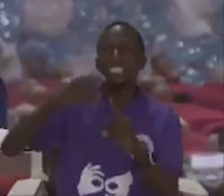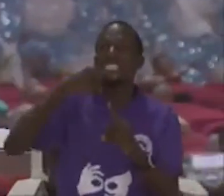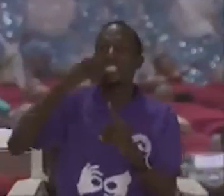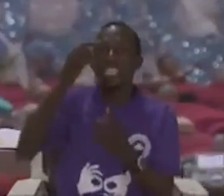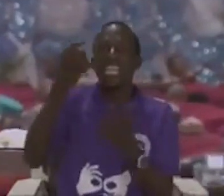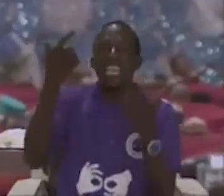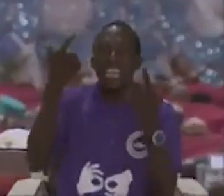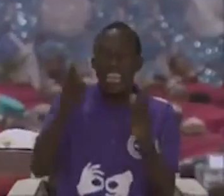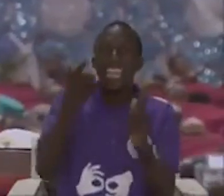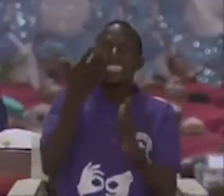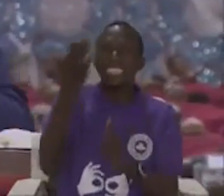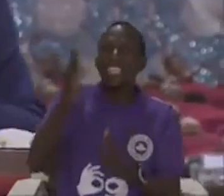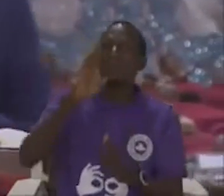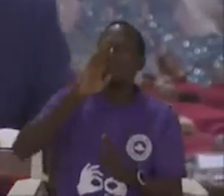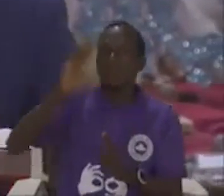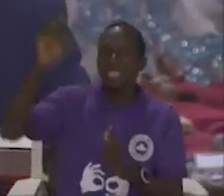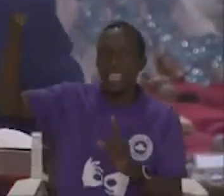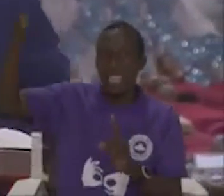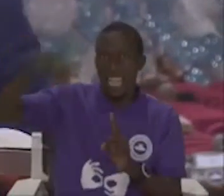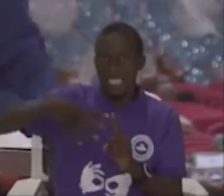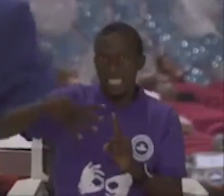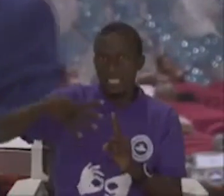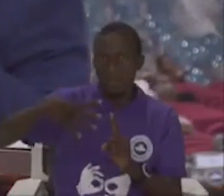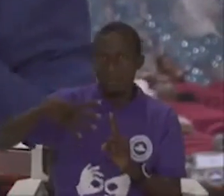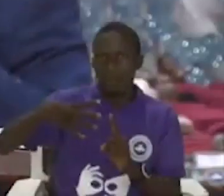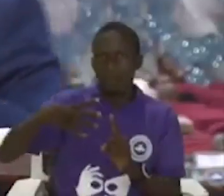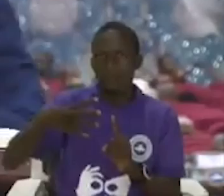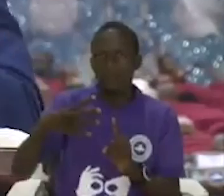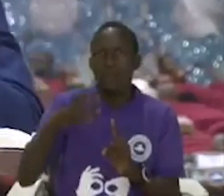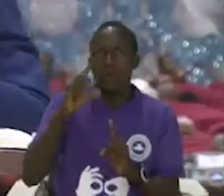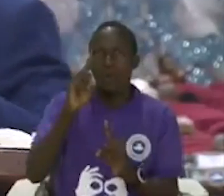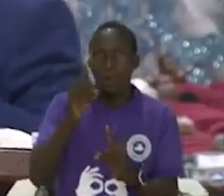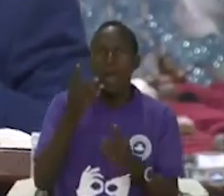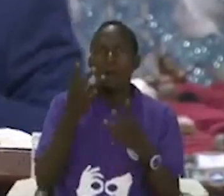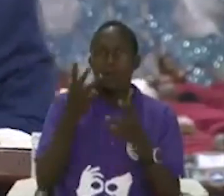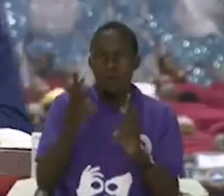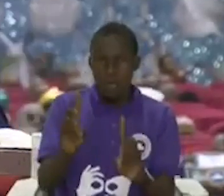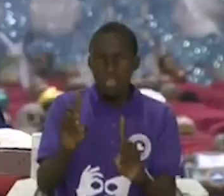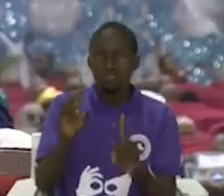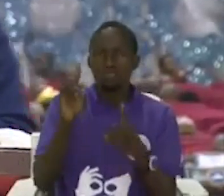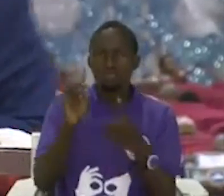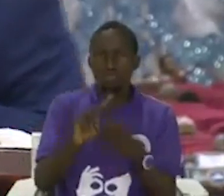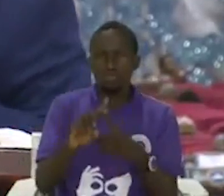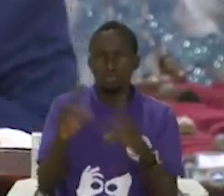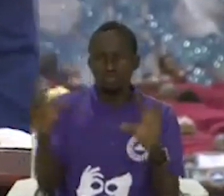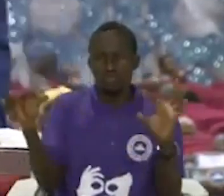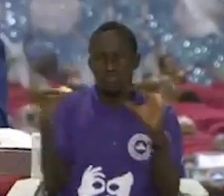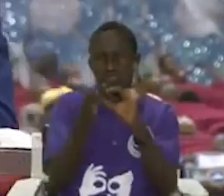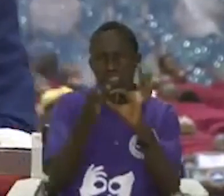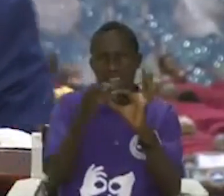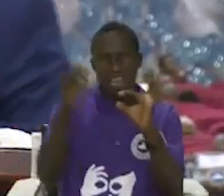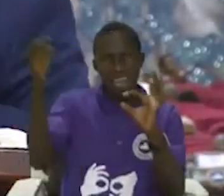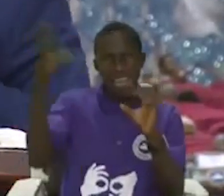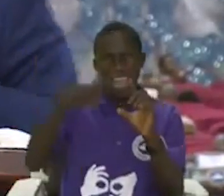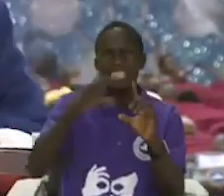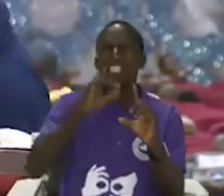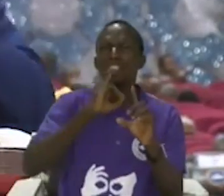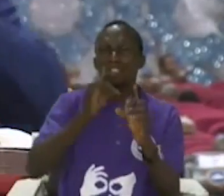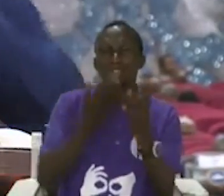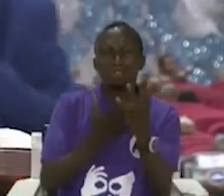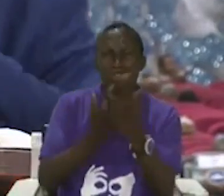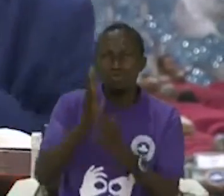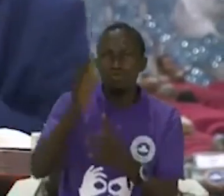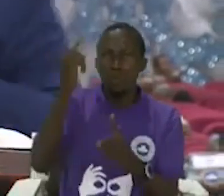be what? Let there be light. And one way to come in contact with the life is through the word of God.